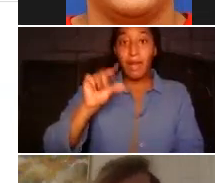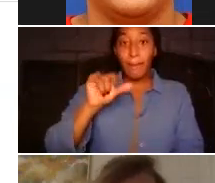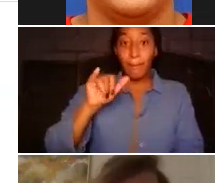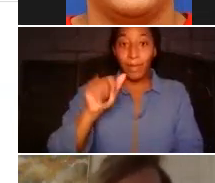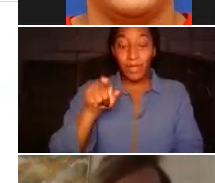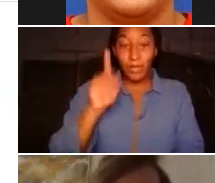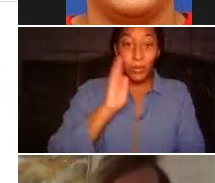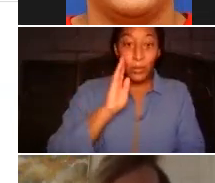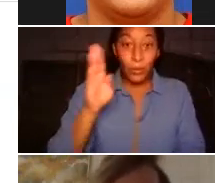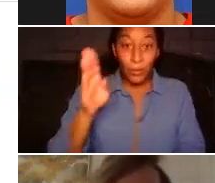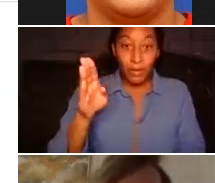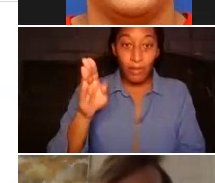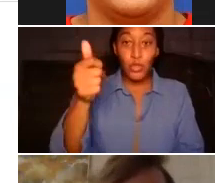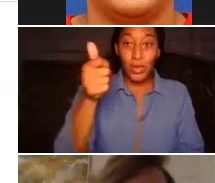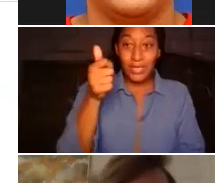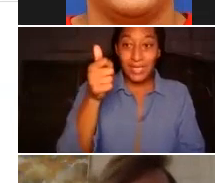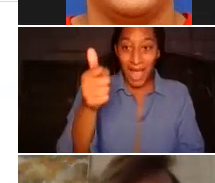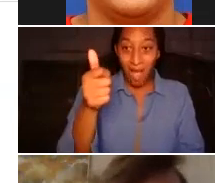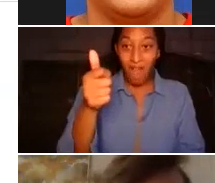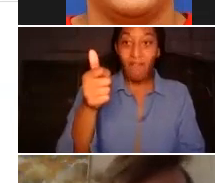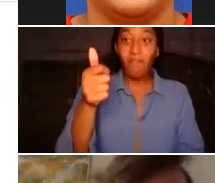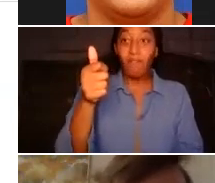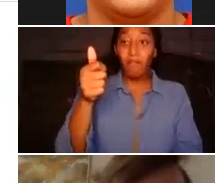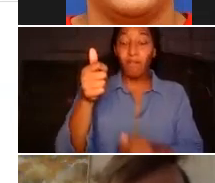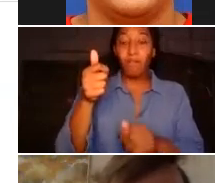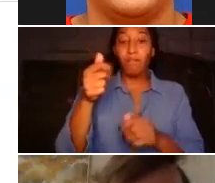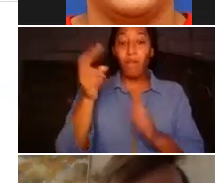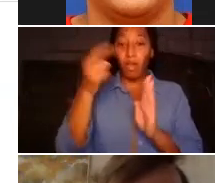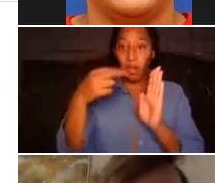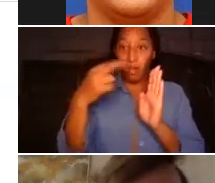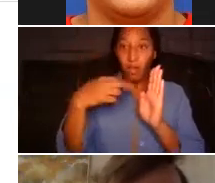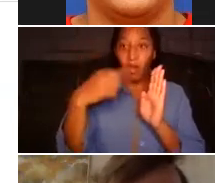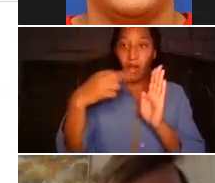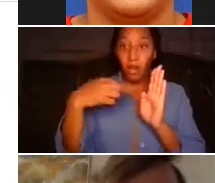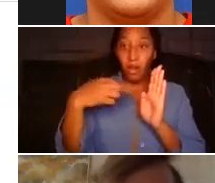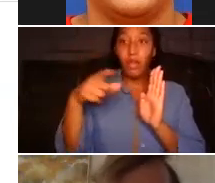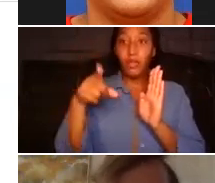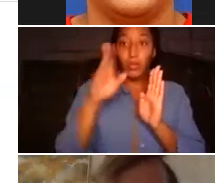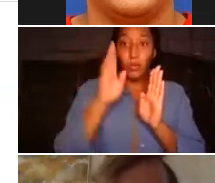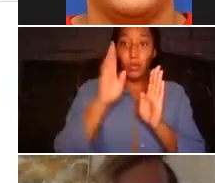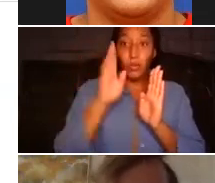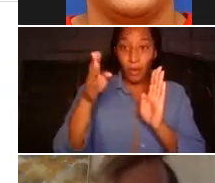your own. You will go into the astronomy overview.